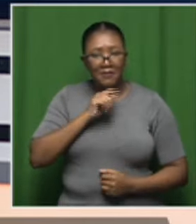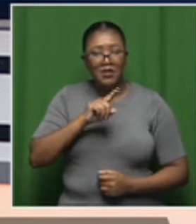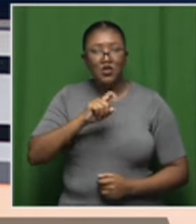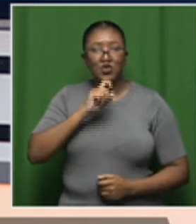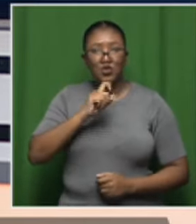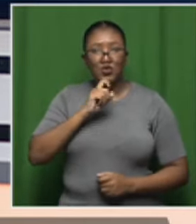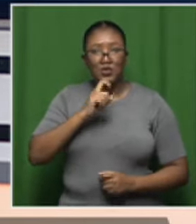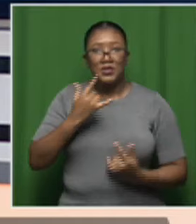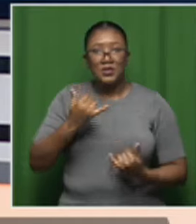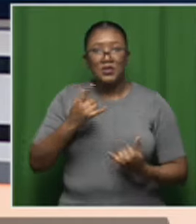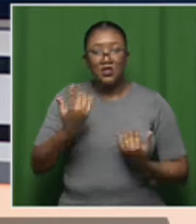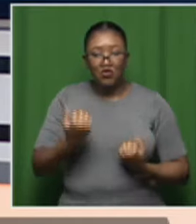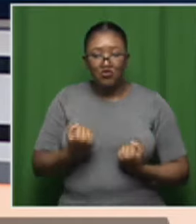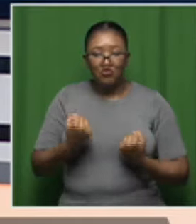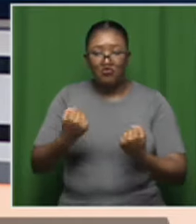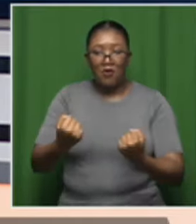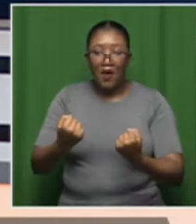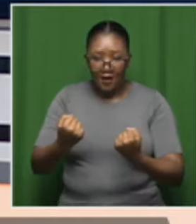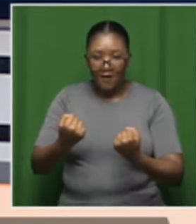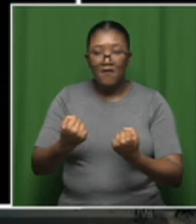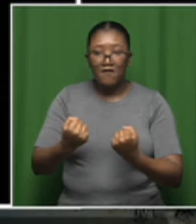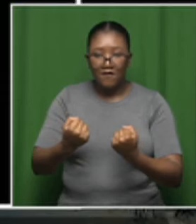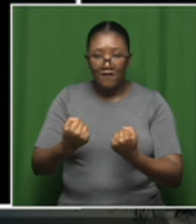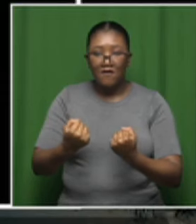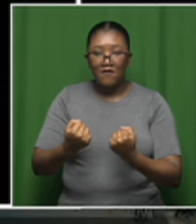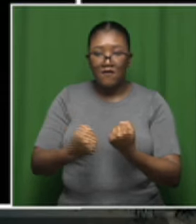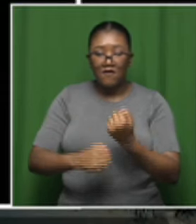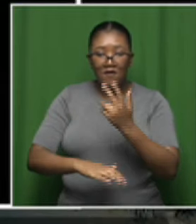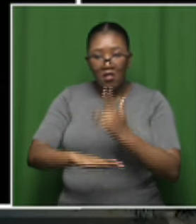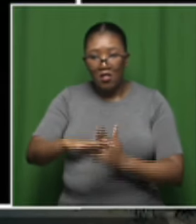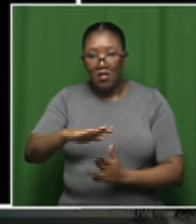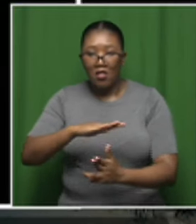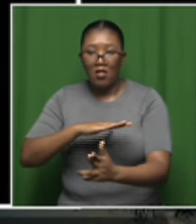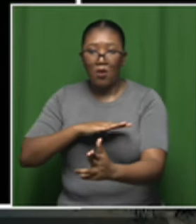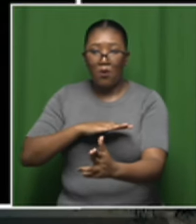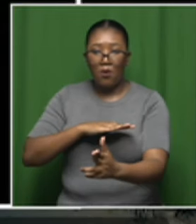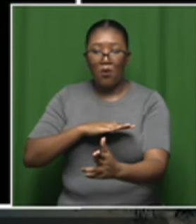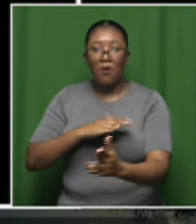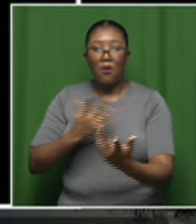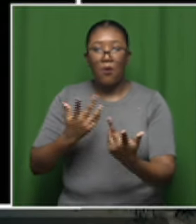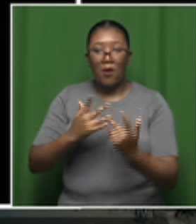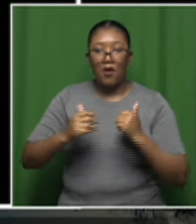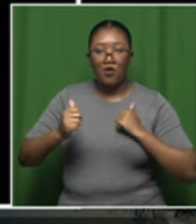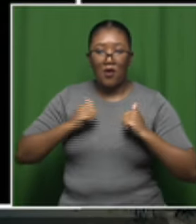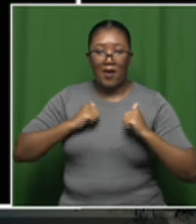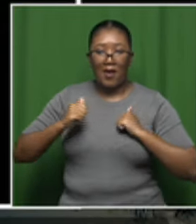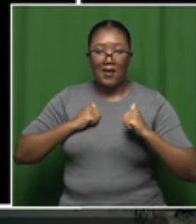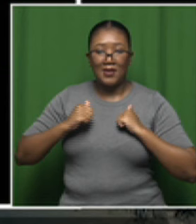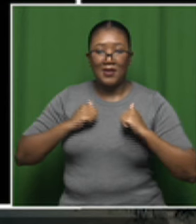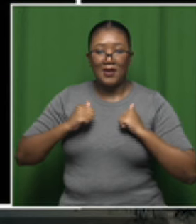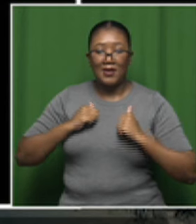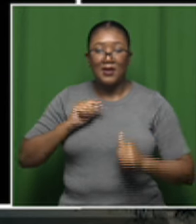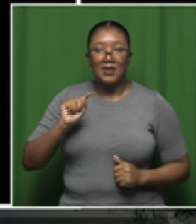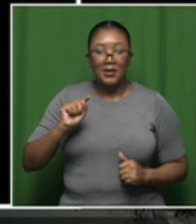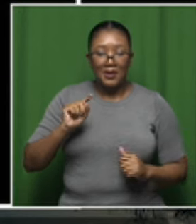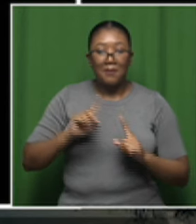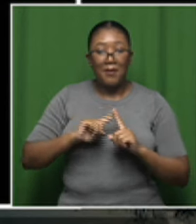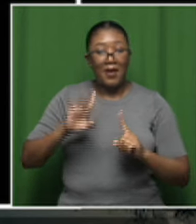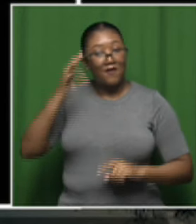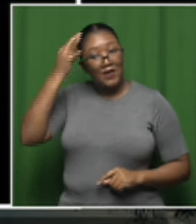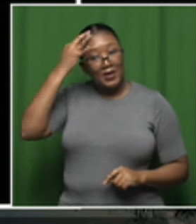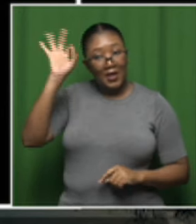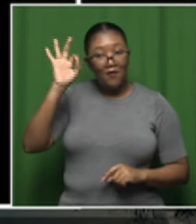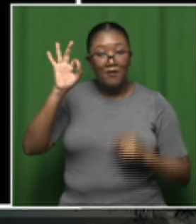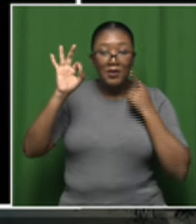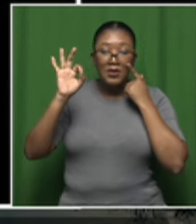the bodies through Uganda? No one will come in public to confirm that from government, because